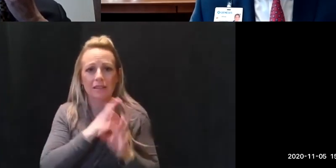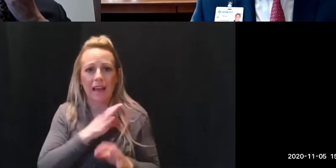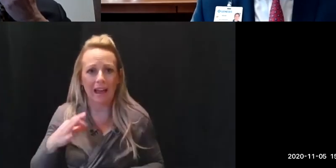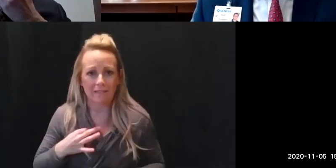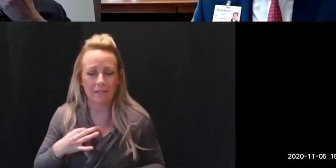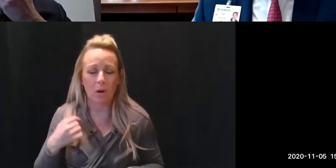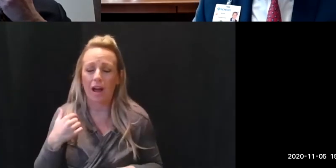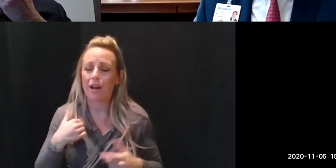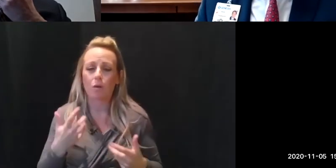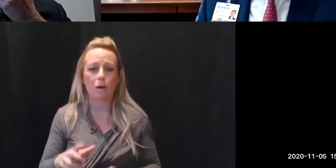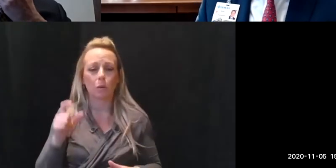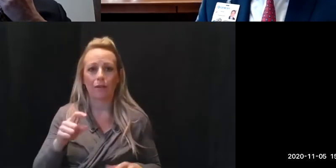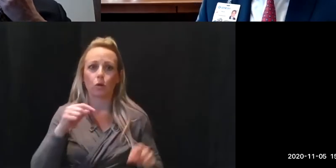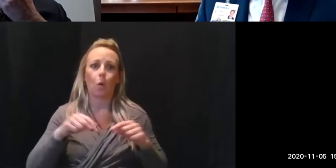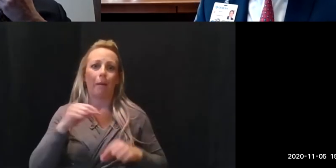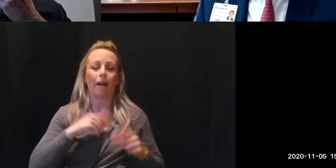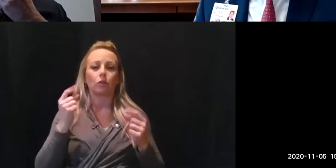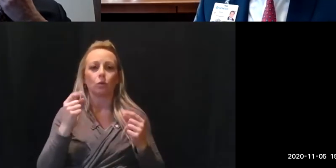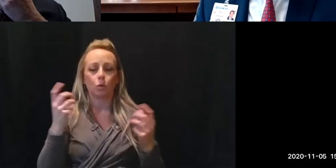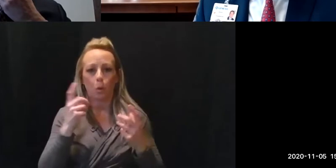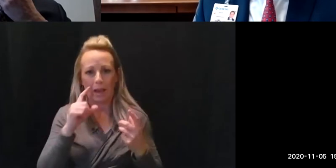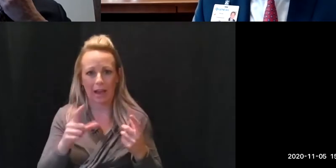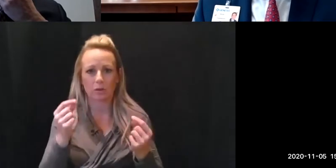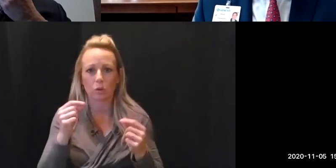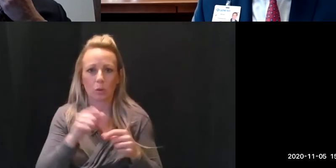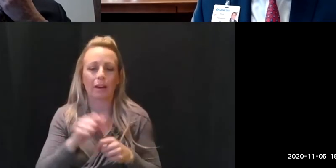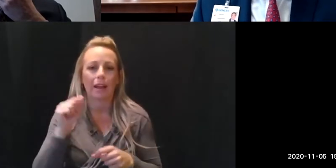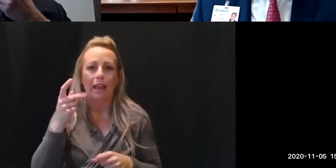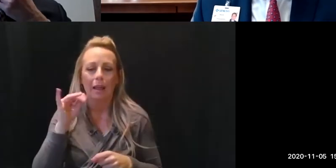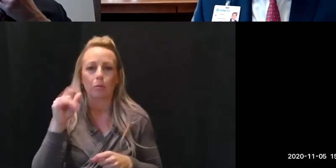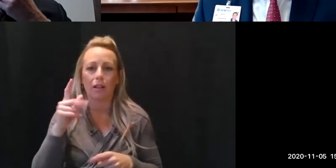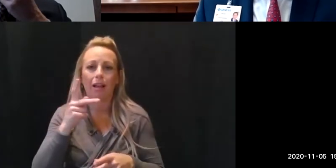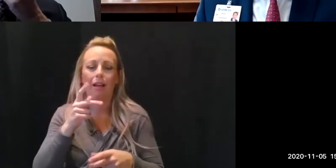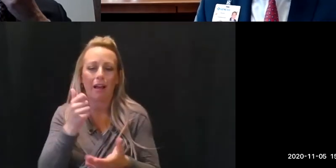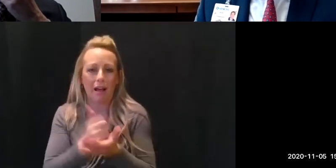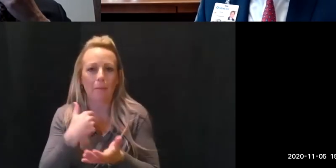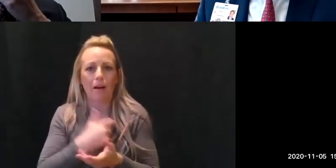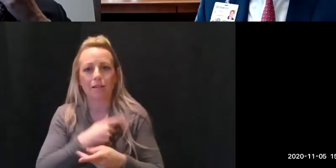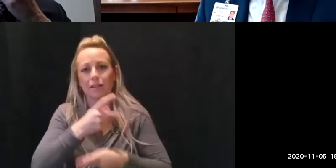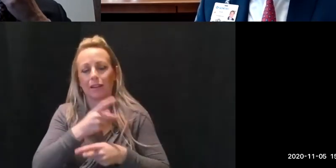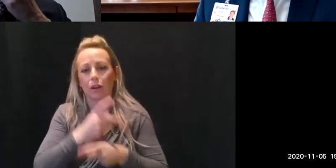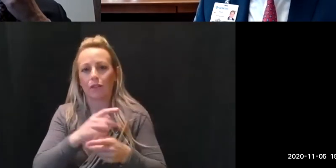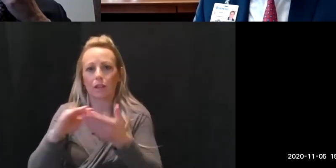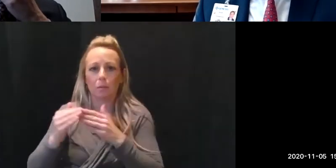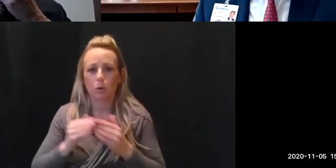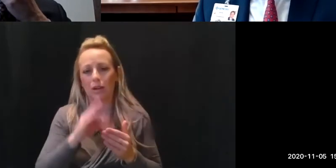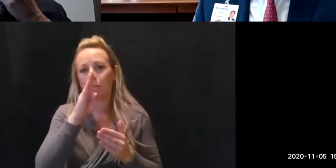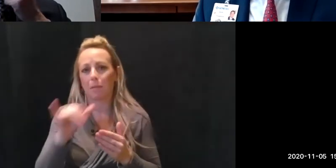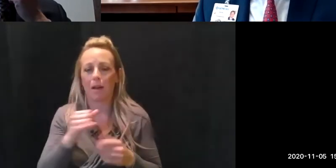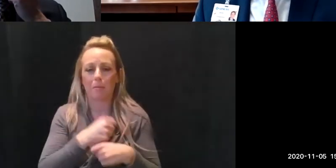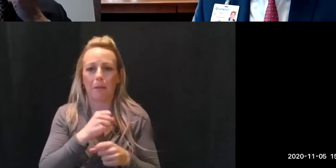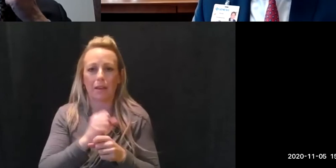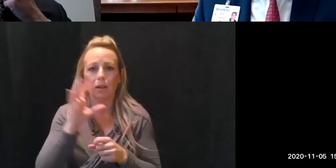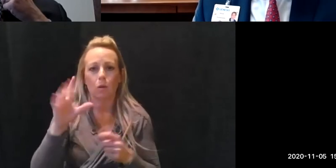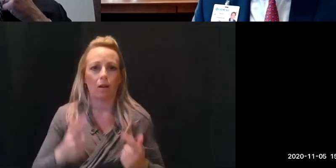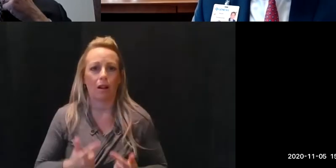in April. So please, please help us care for the caregivers and care for the community by making these adjustments